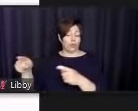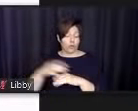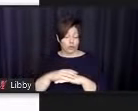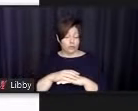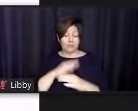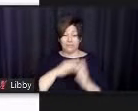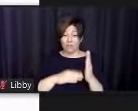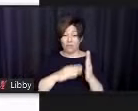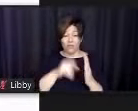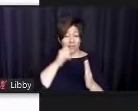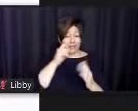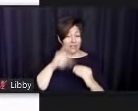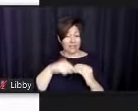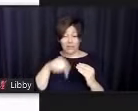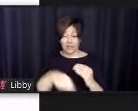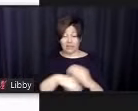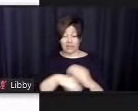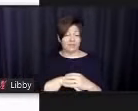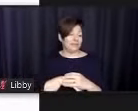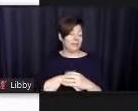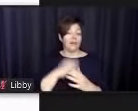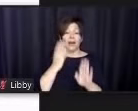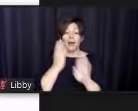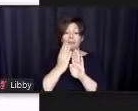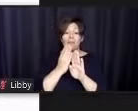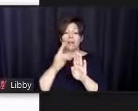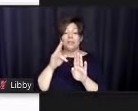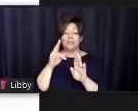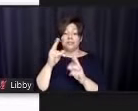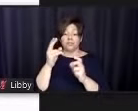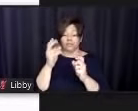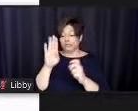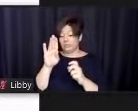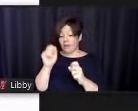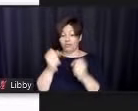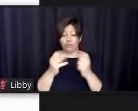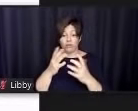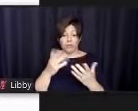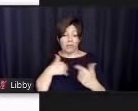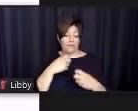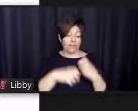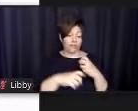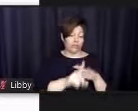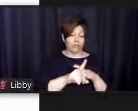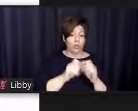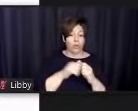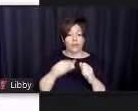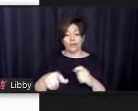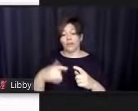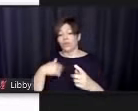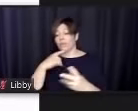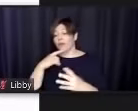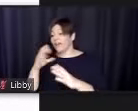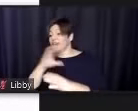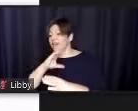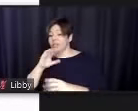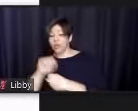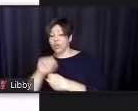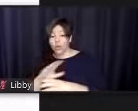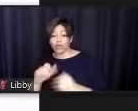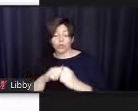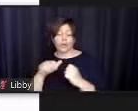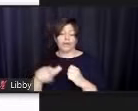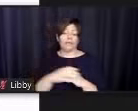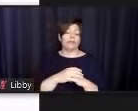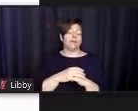we don't think about this. You may have bus drivers with breathing problems. You may have cafeteria workers with breathing problems. So not only think about the needs of